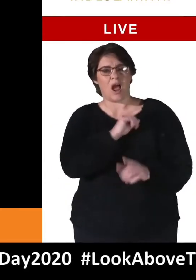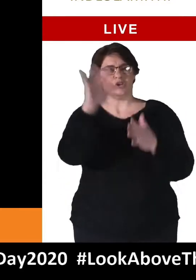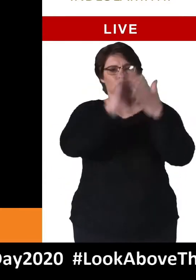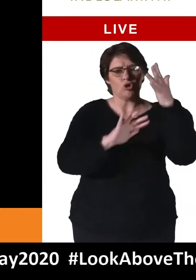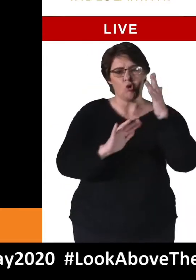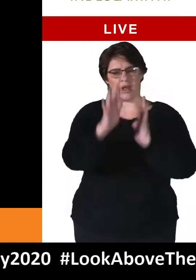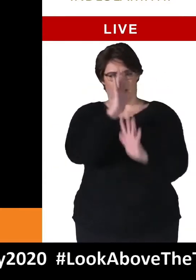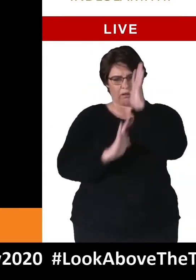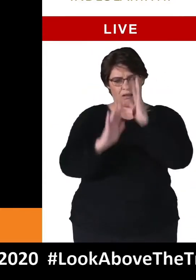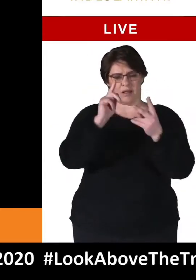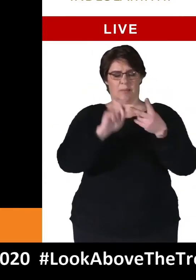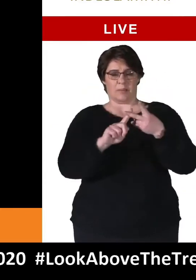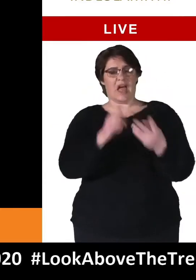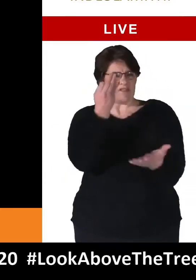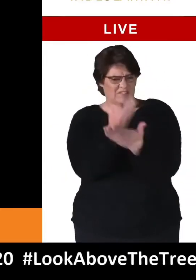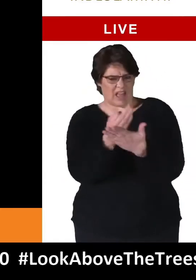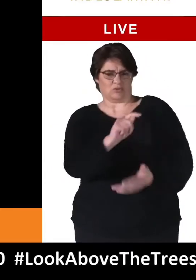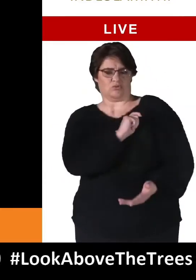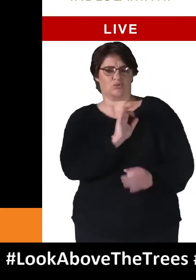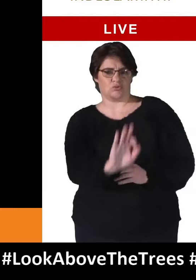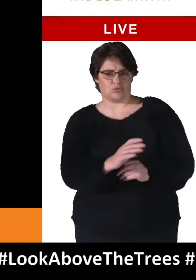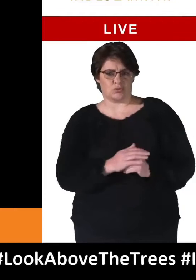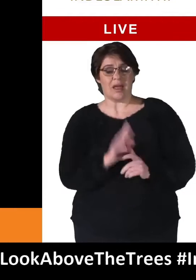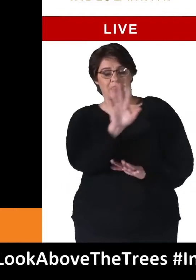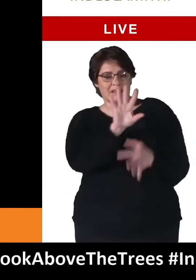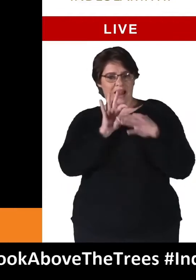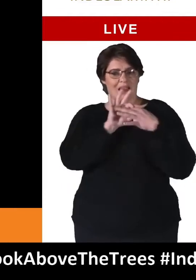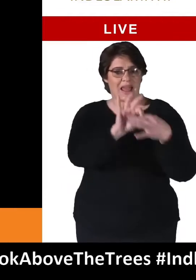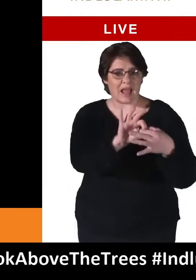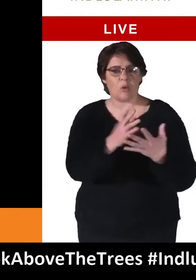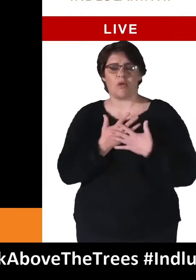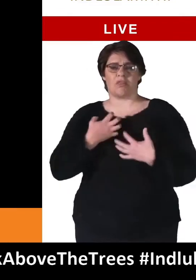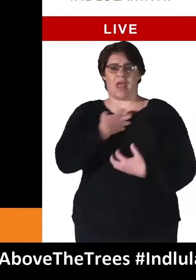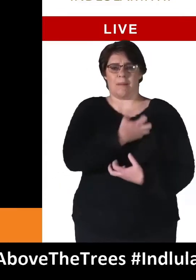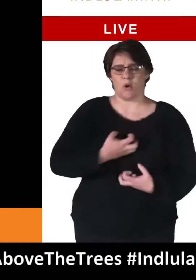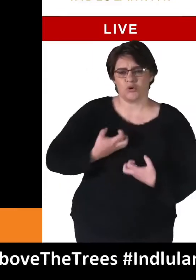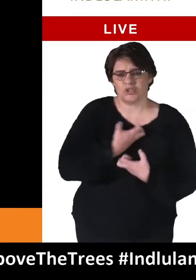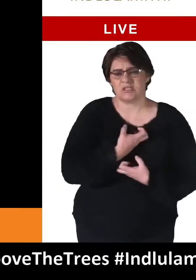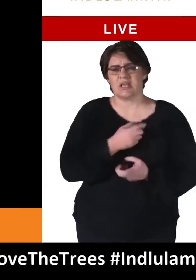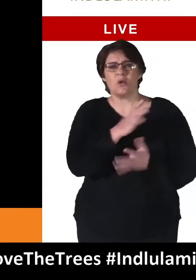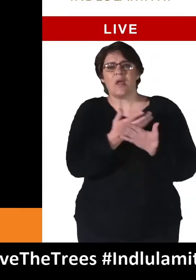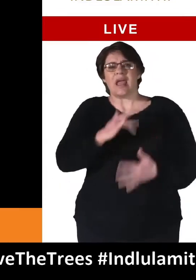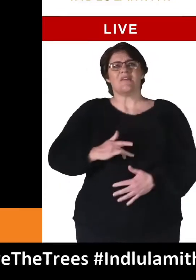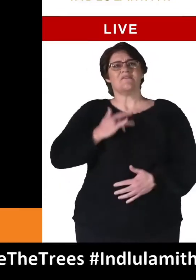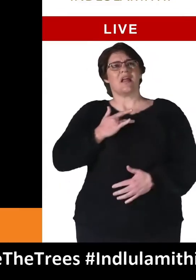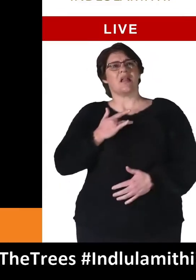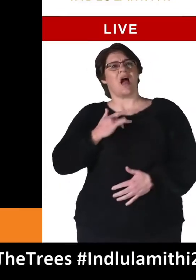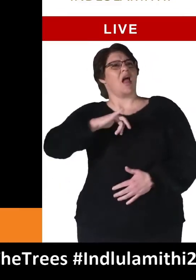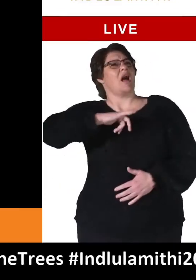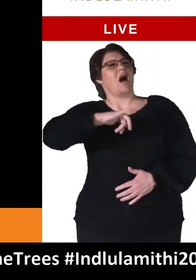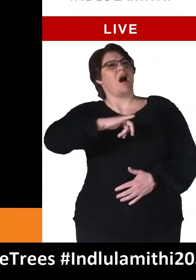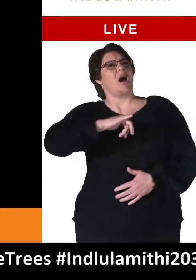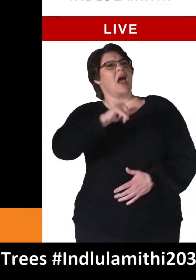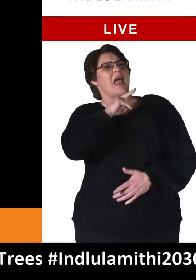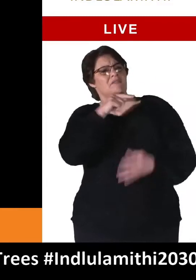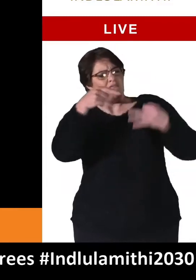and hard facts. The storytelling links with our emotions and allows us to feel what it would be like to live